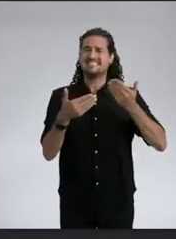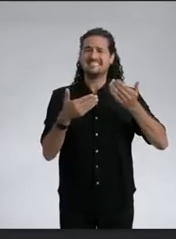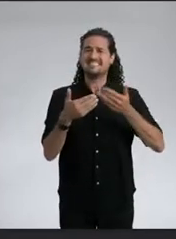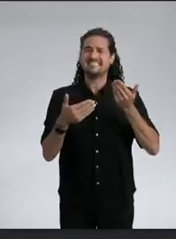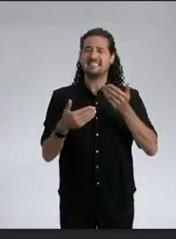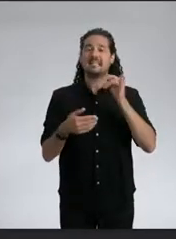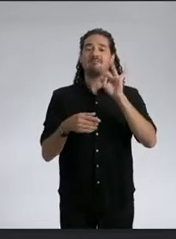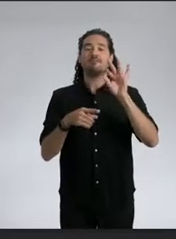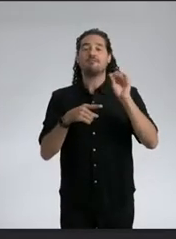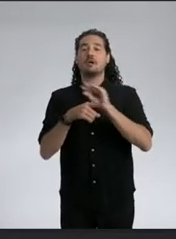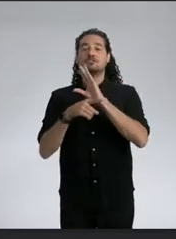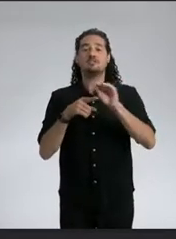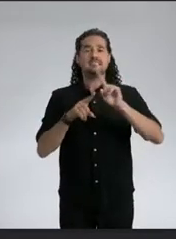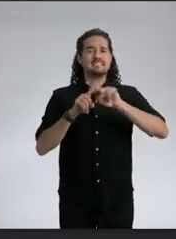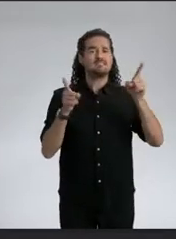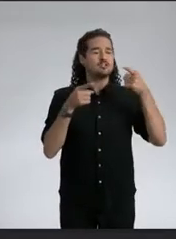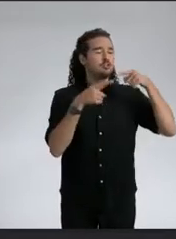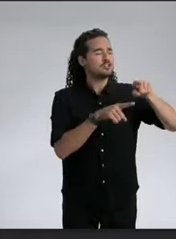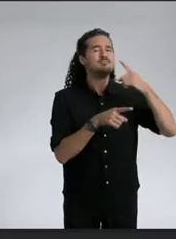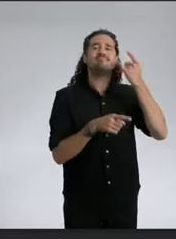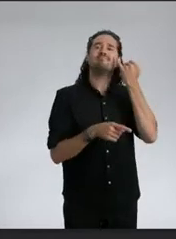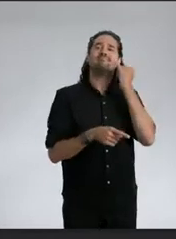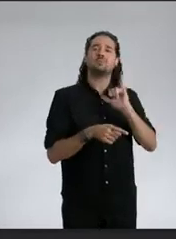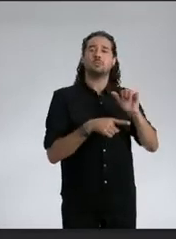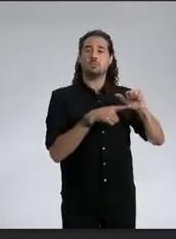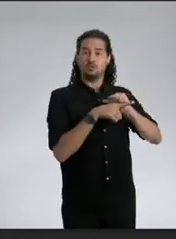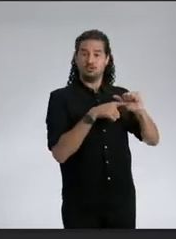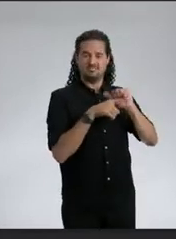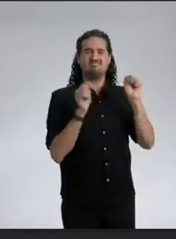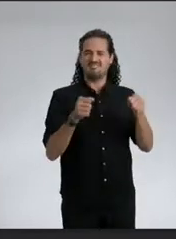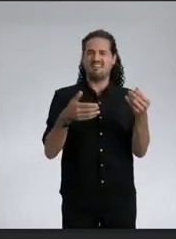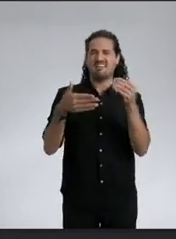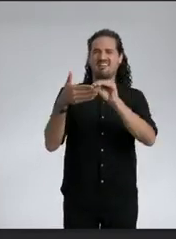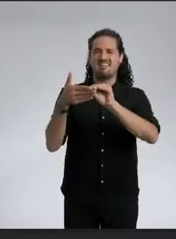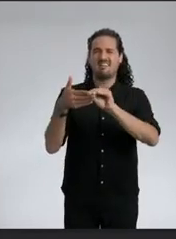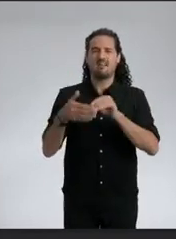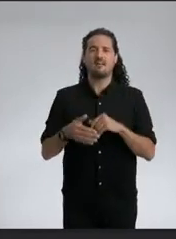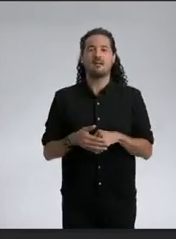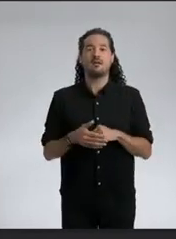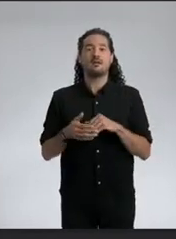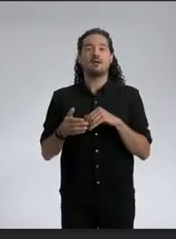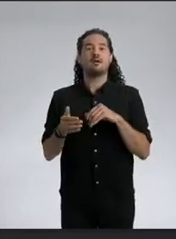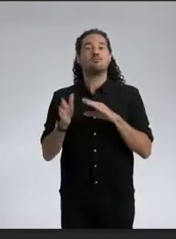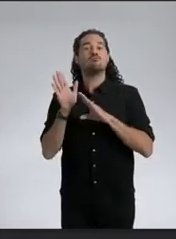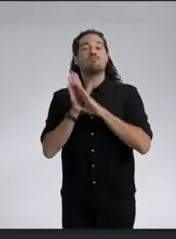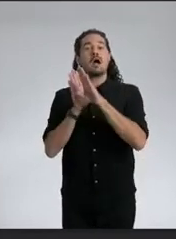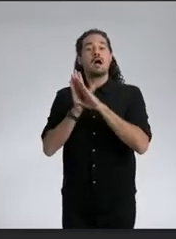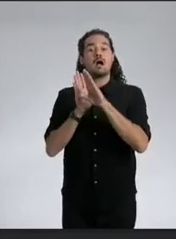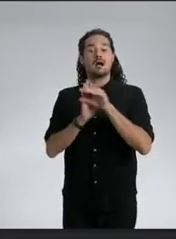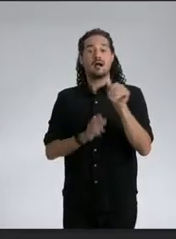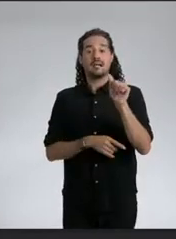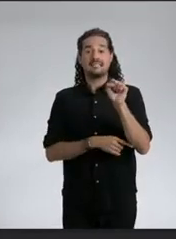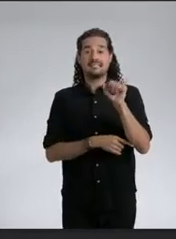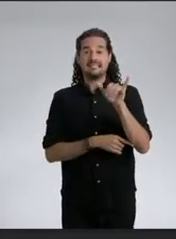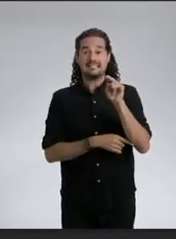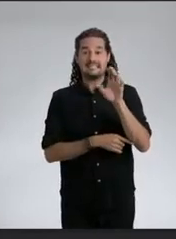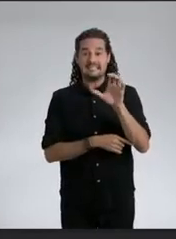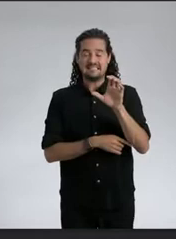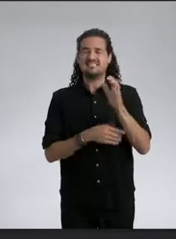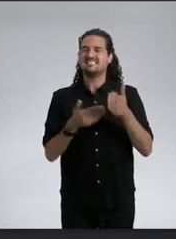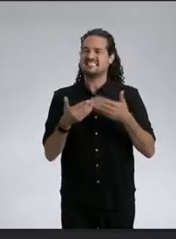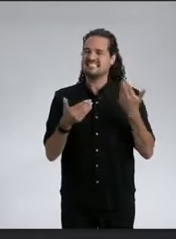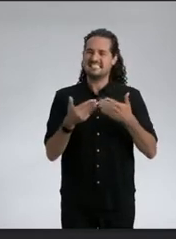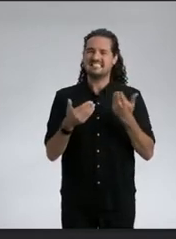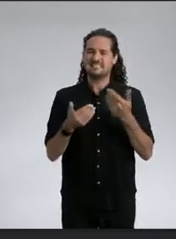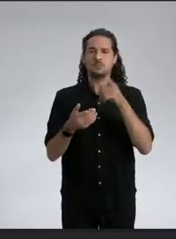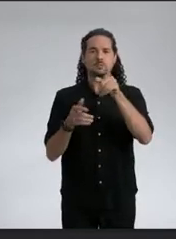rehearsal. Async await makes writing asynchronous code easier by leveraging the tools you already know. It's